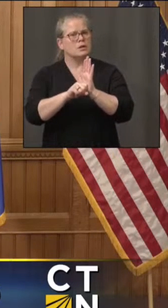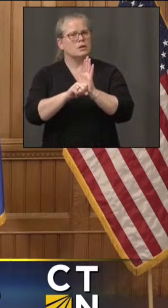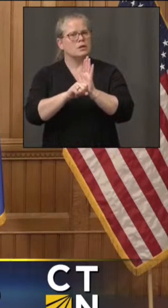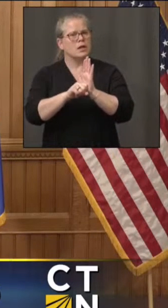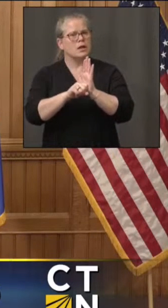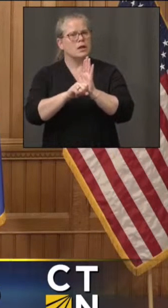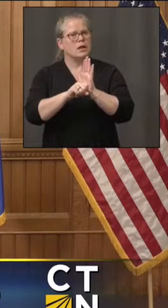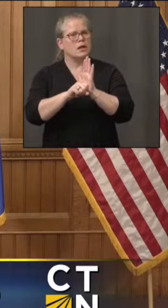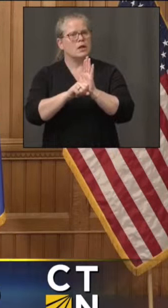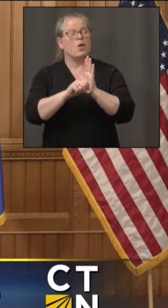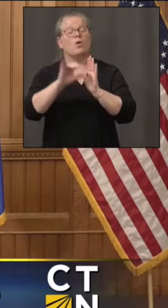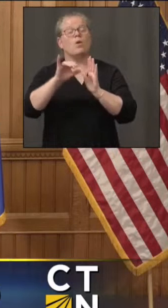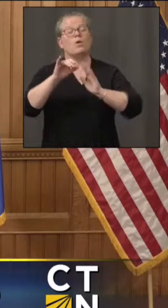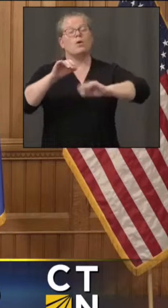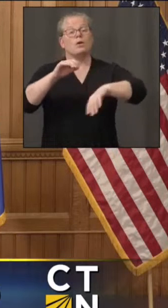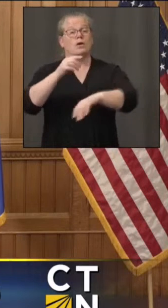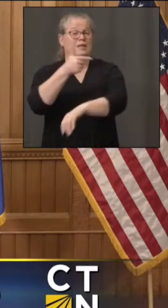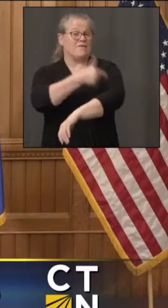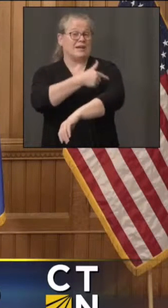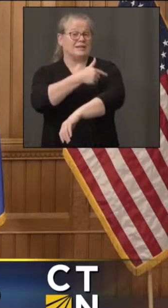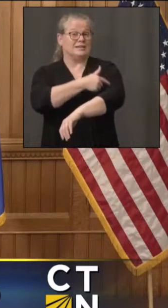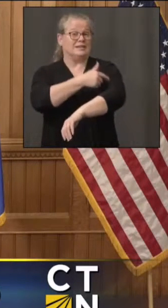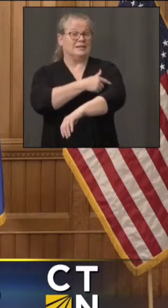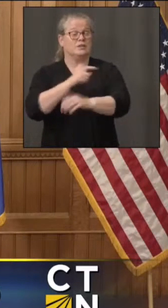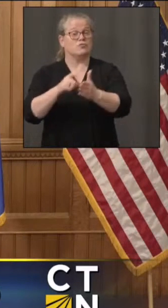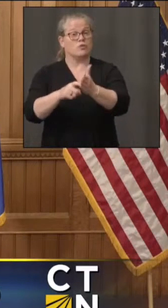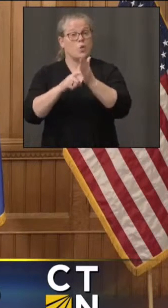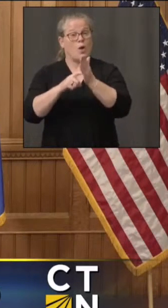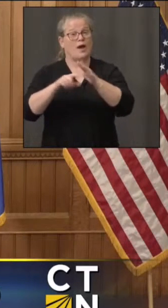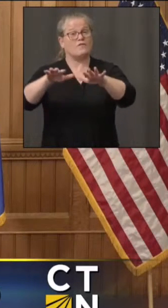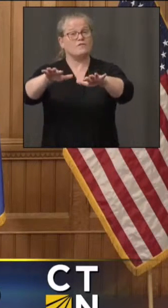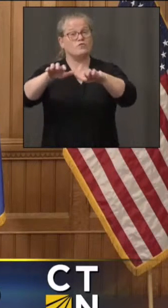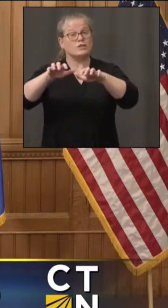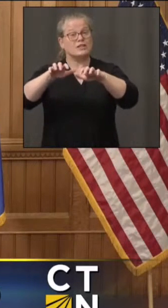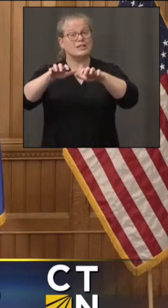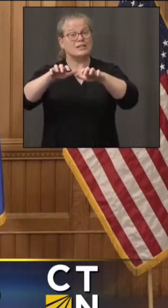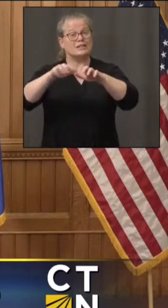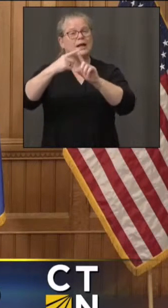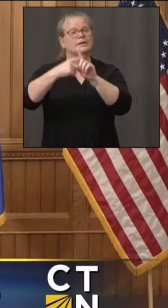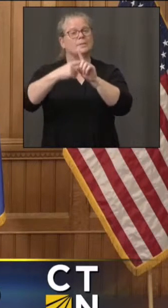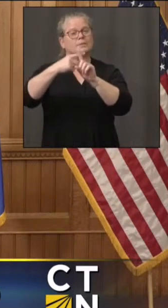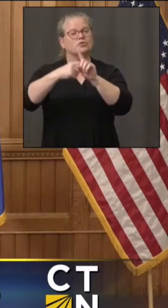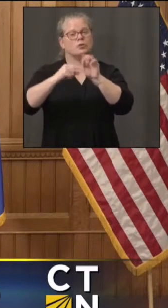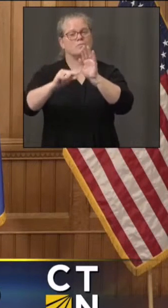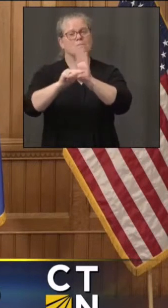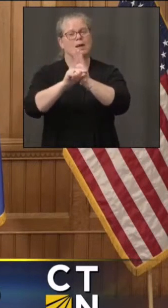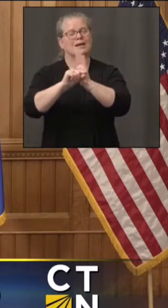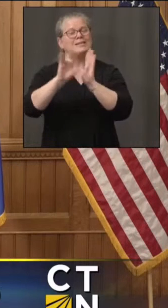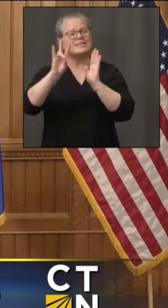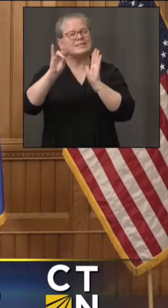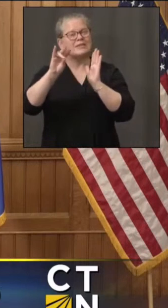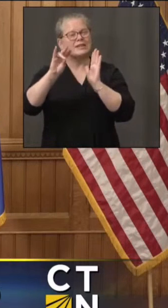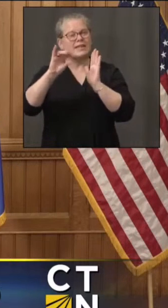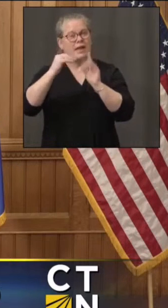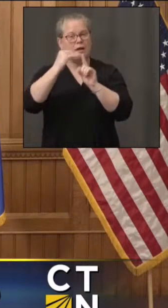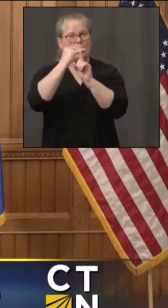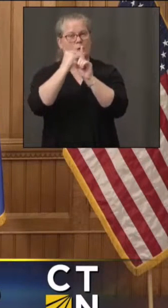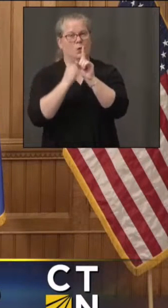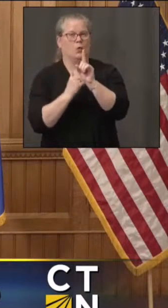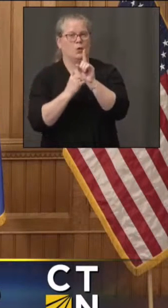vaccine at minus 70 degrees Celsius, as it will be required? If not, what more must be